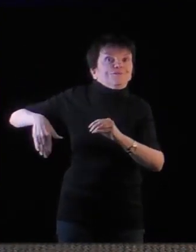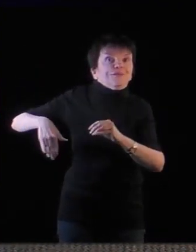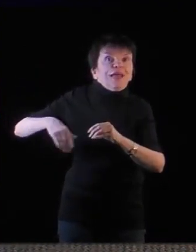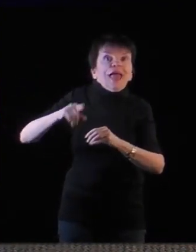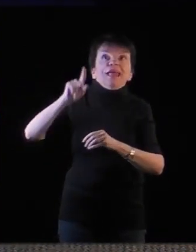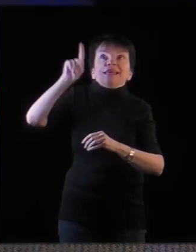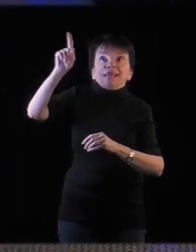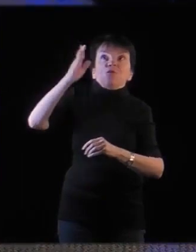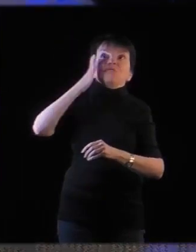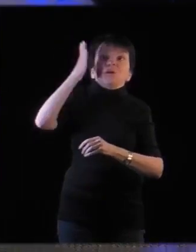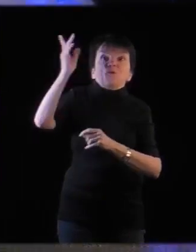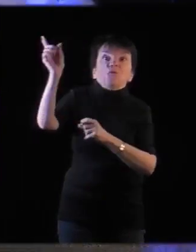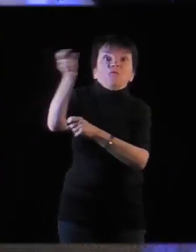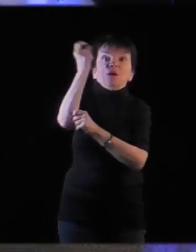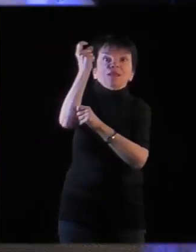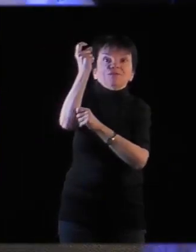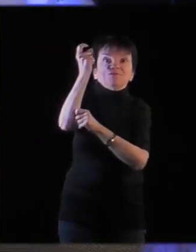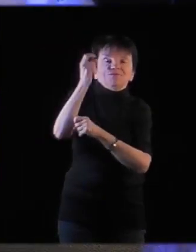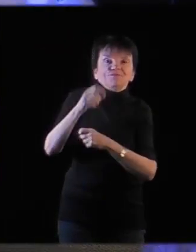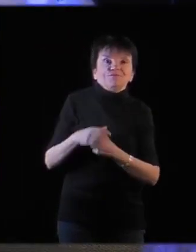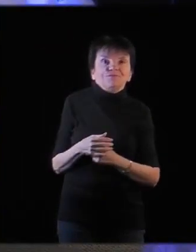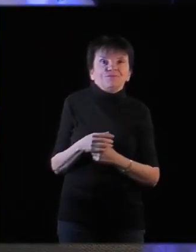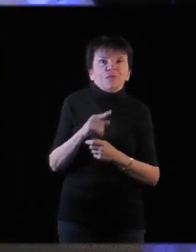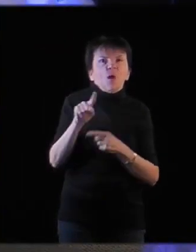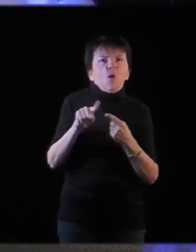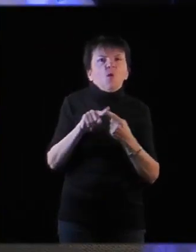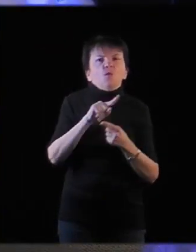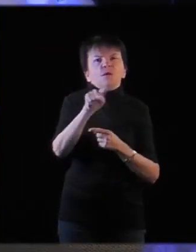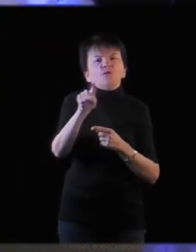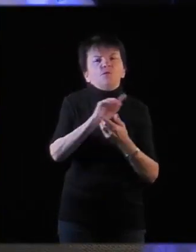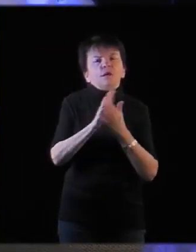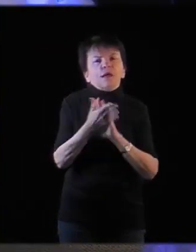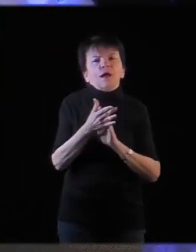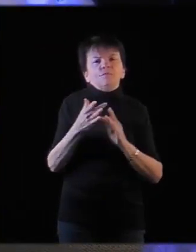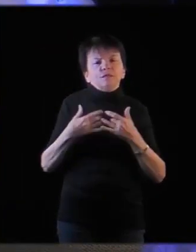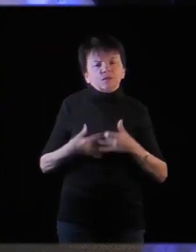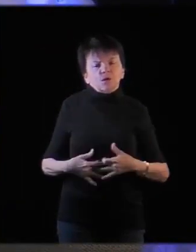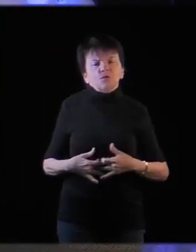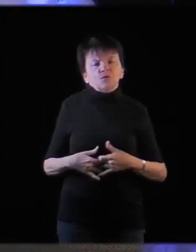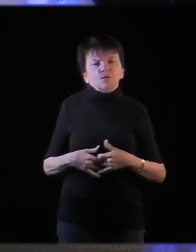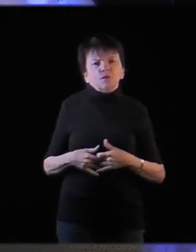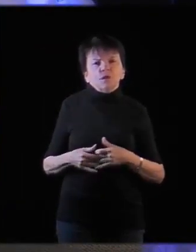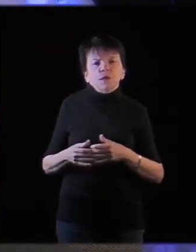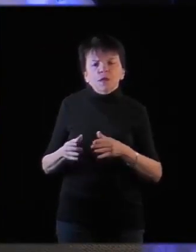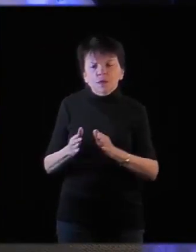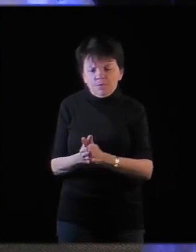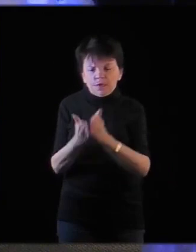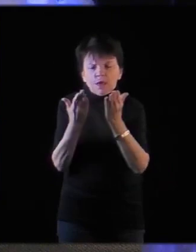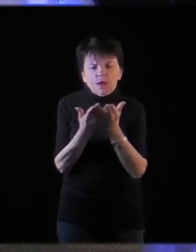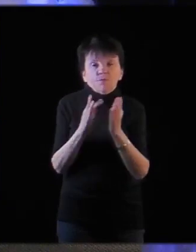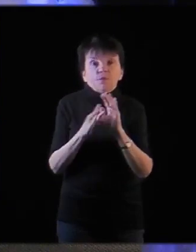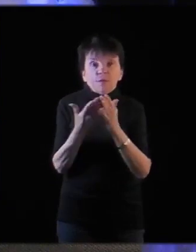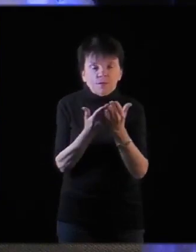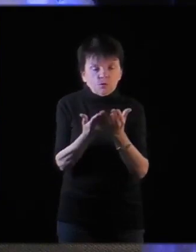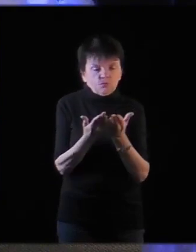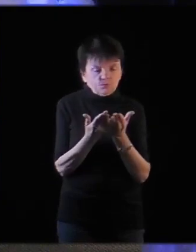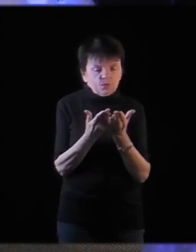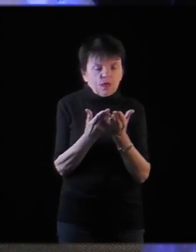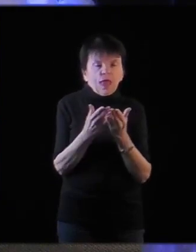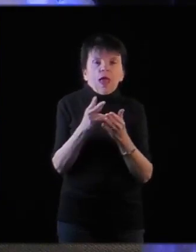win. When you get discouraged, just pick up your Bible and read the last couple of chapters of the book of